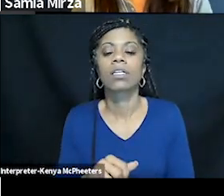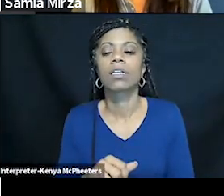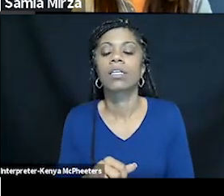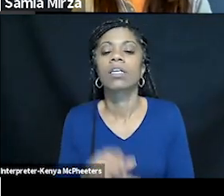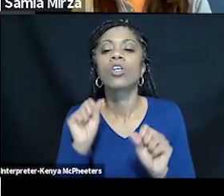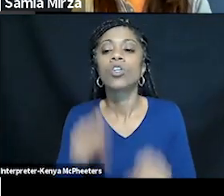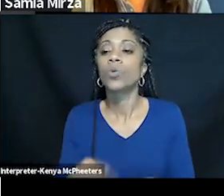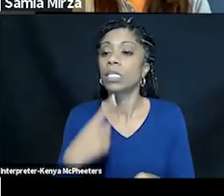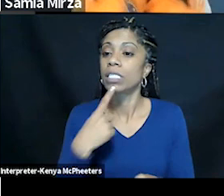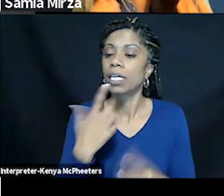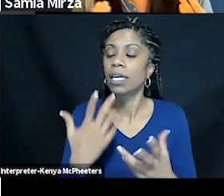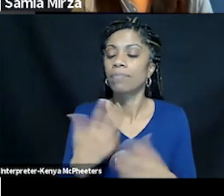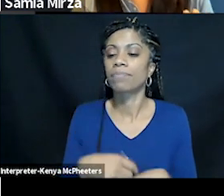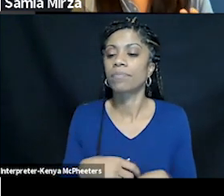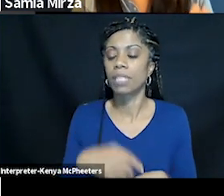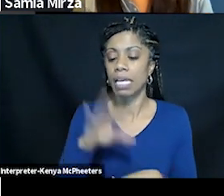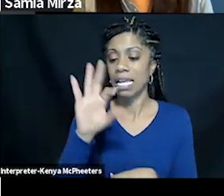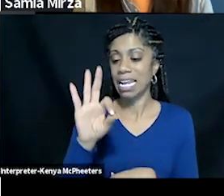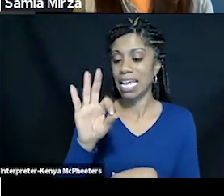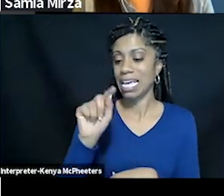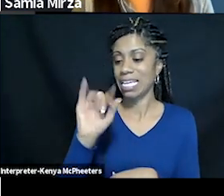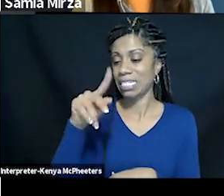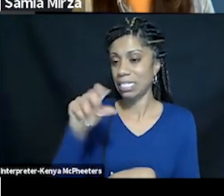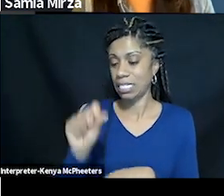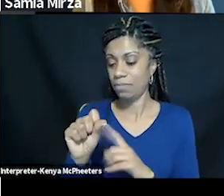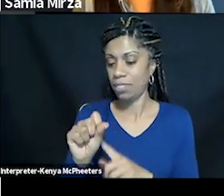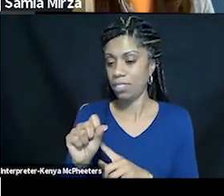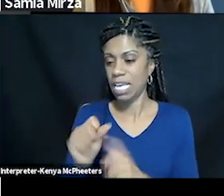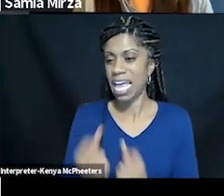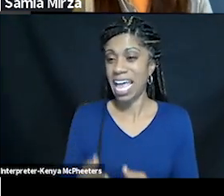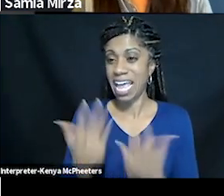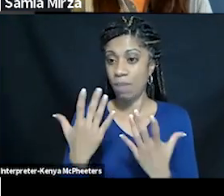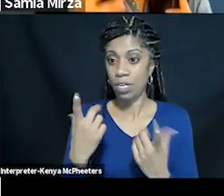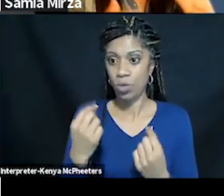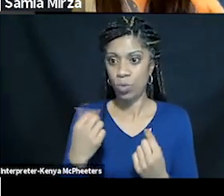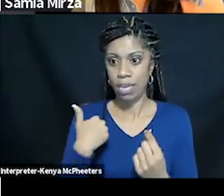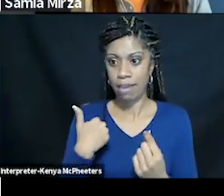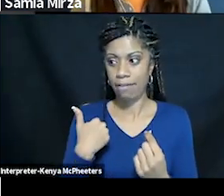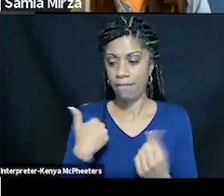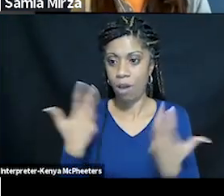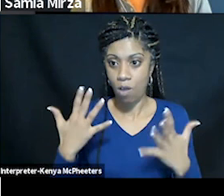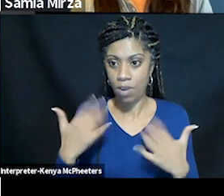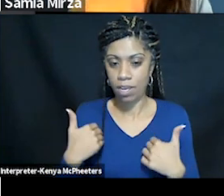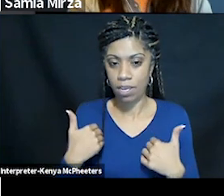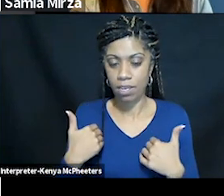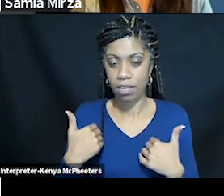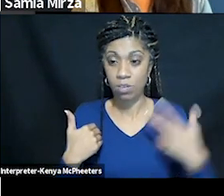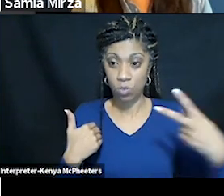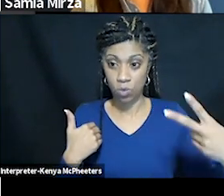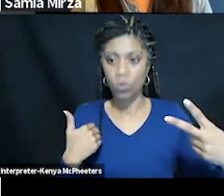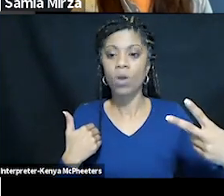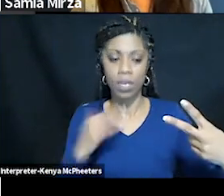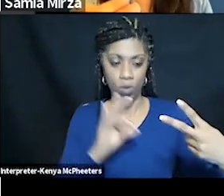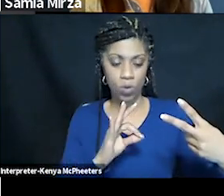that they've given us, where do we fall? How many of these are we actually doing right now? Okay, great, we're doing 2 of them. What plan